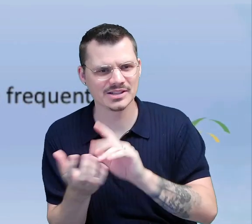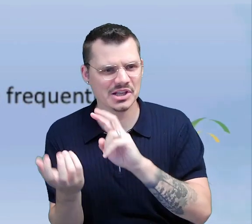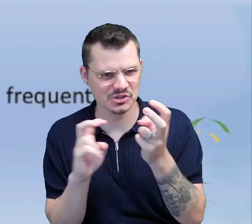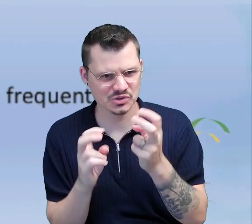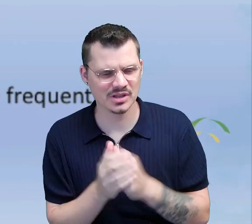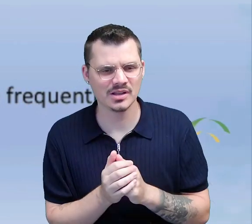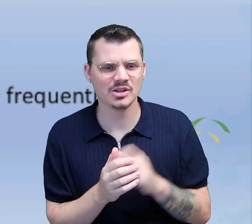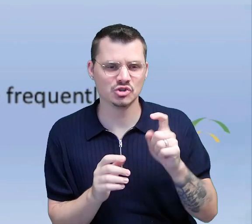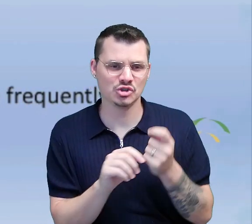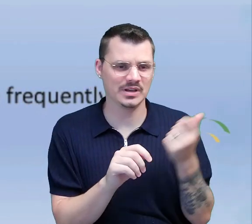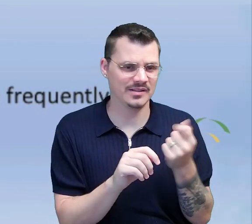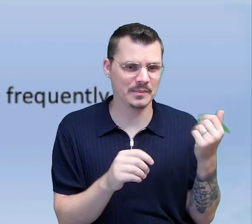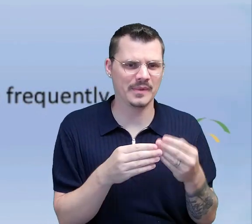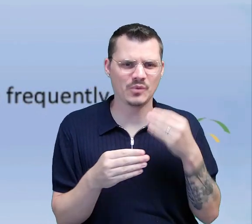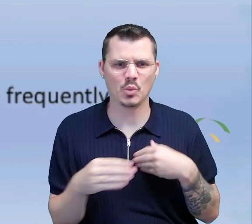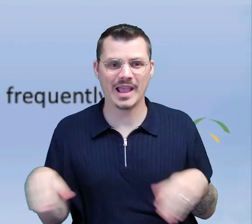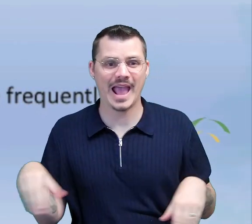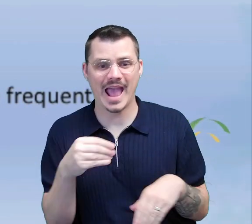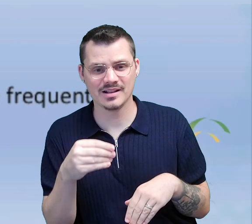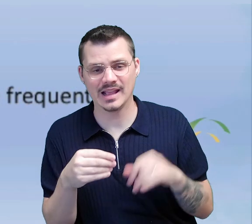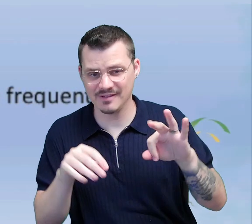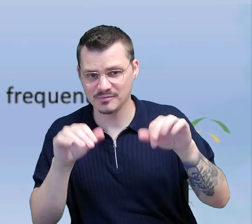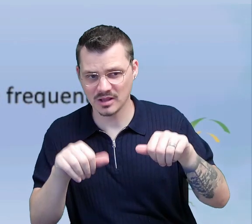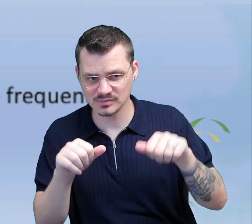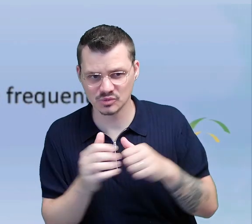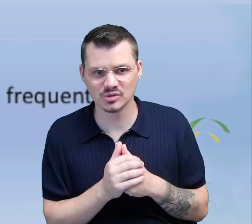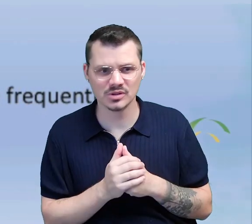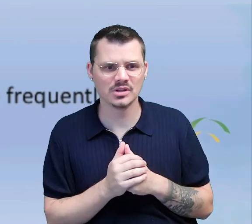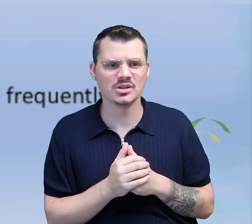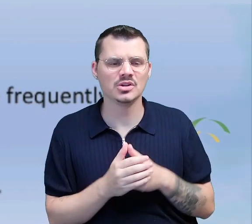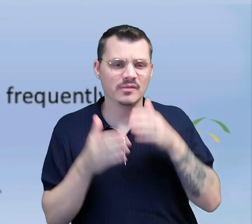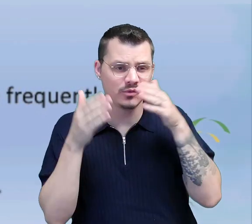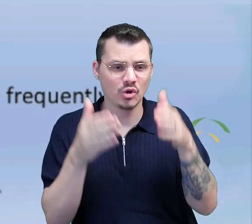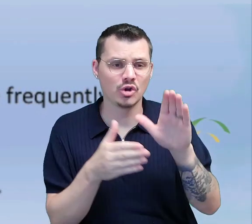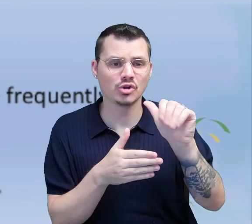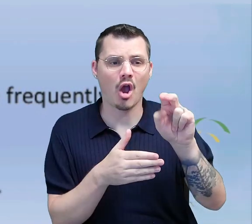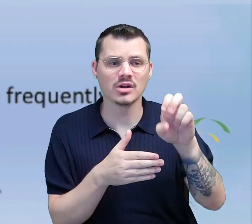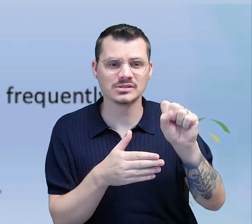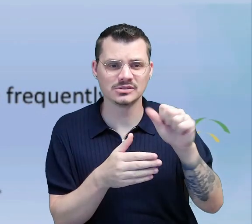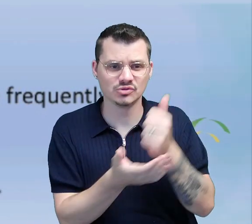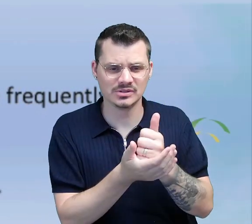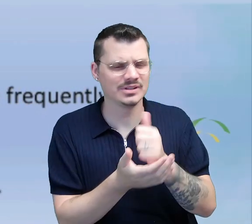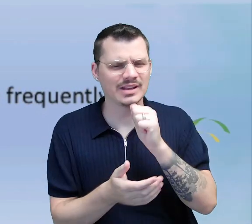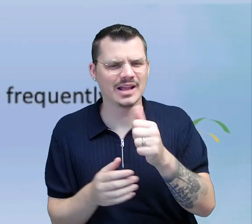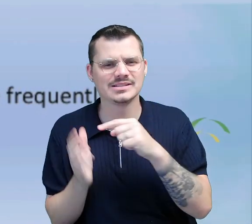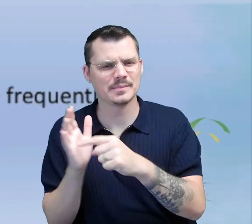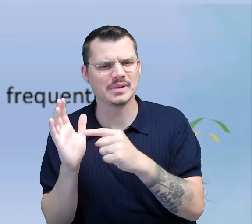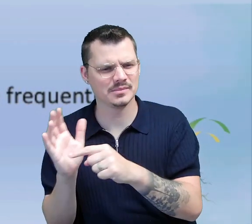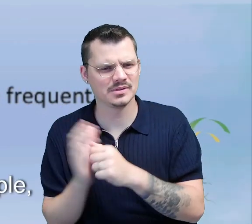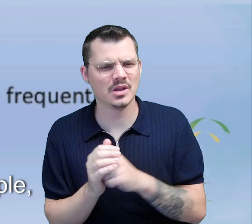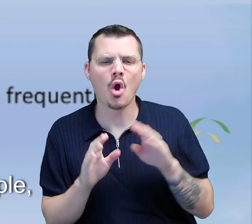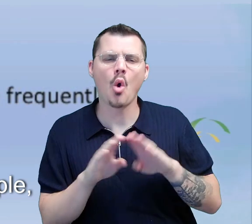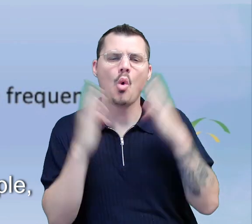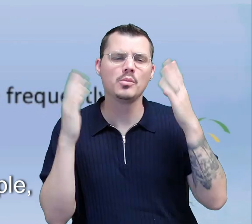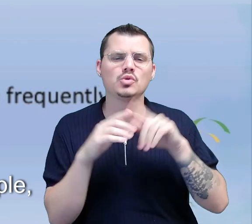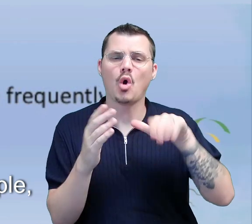issues. Subtract before we add, if possible. Treat causes, not just symptoms.